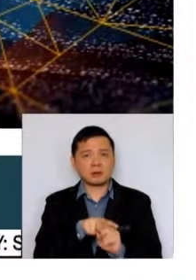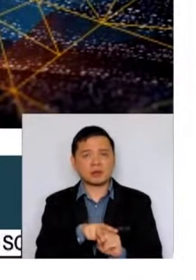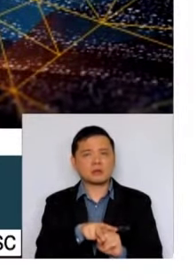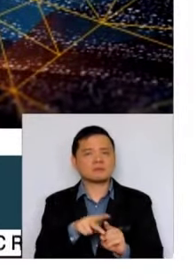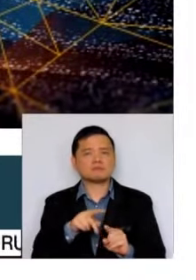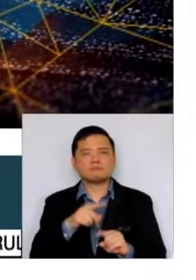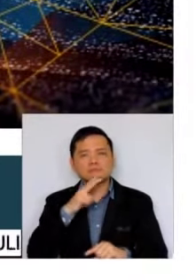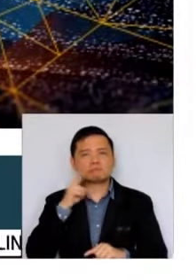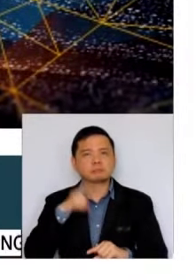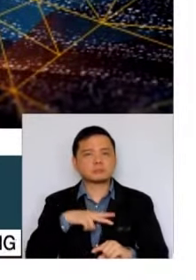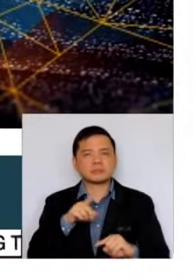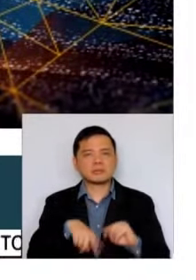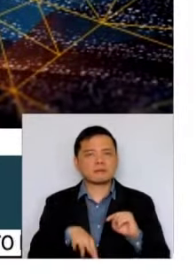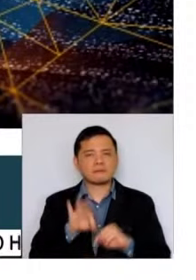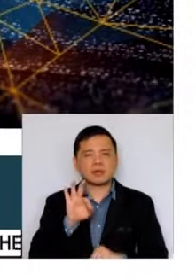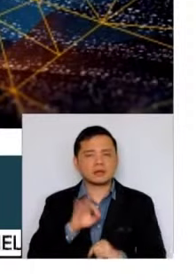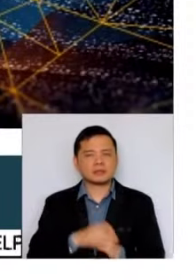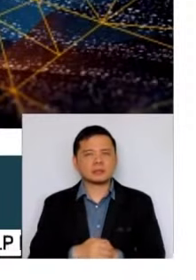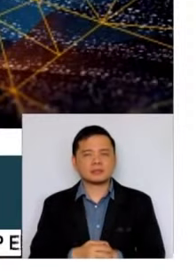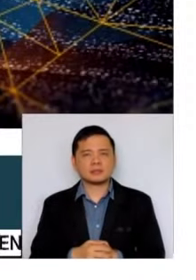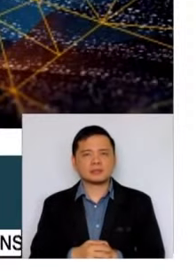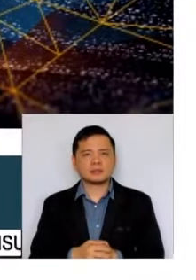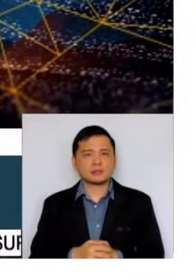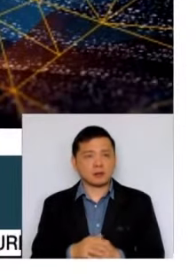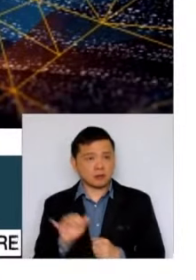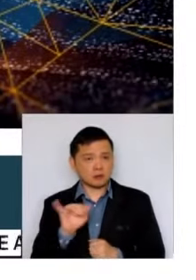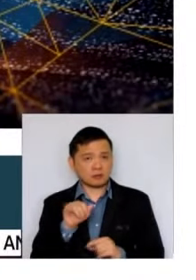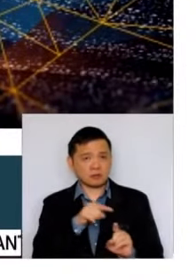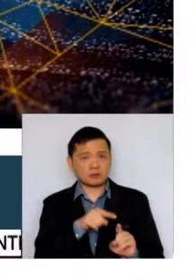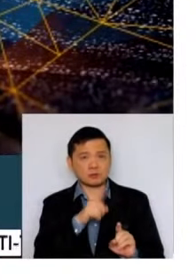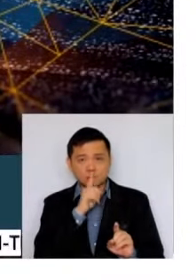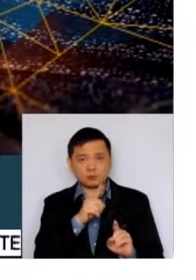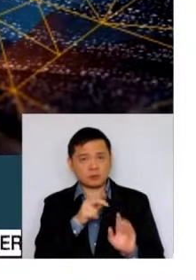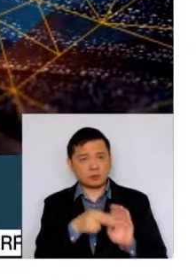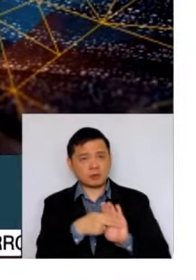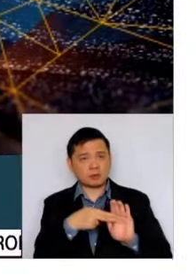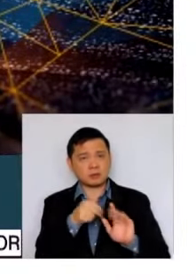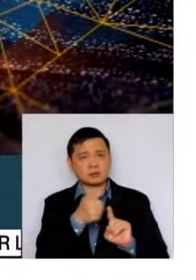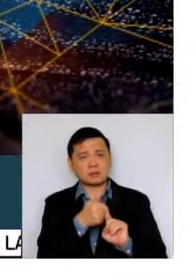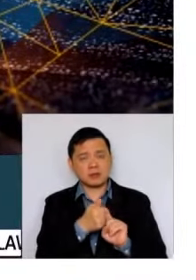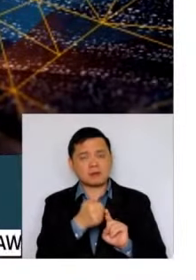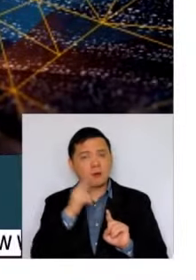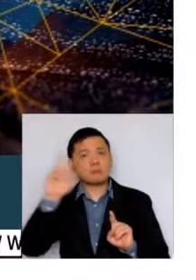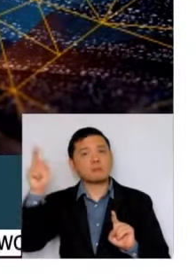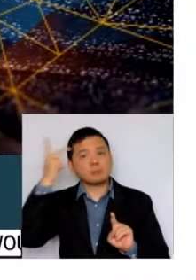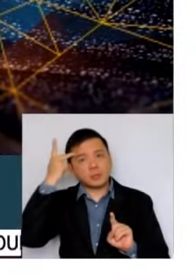cannot be defined as political advocacy spending.